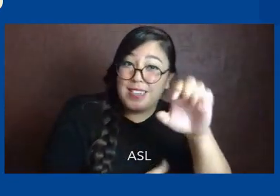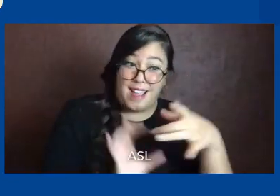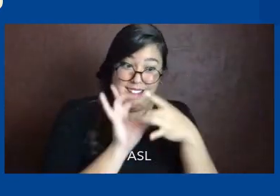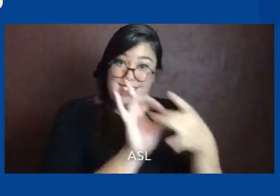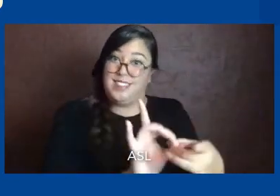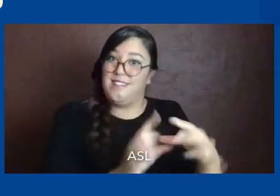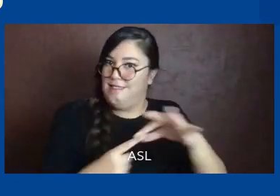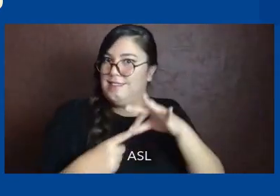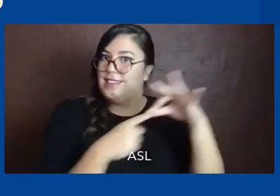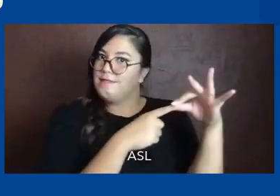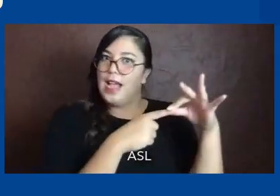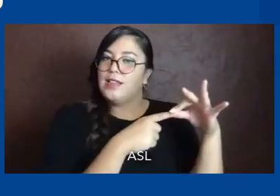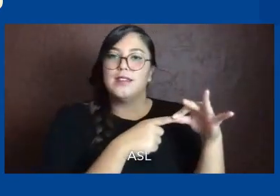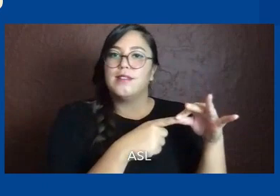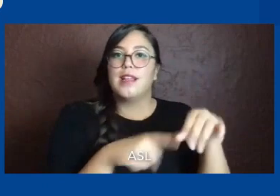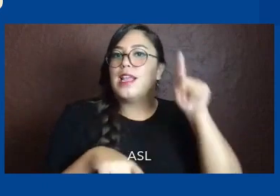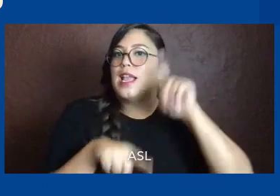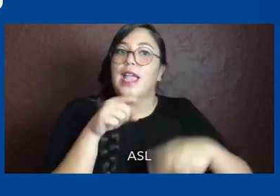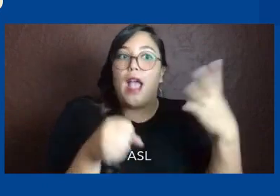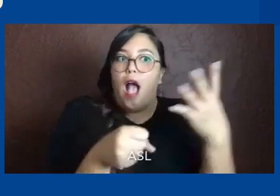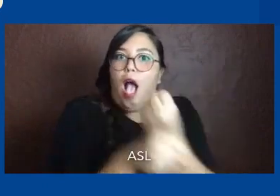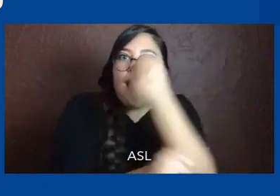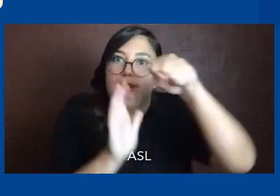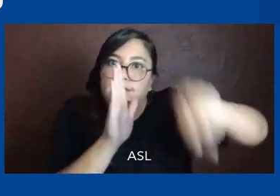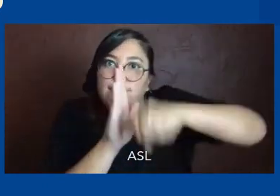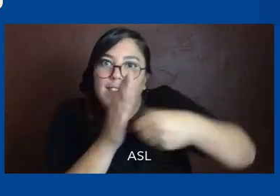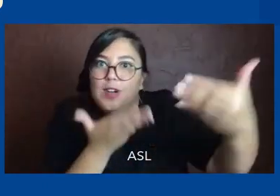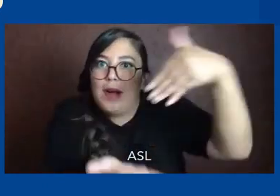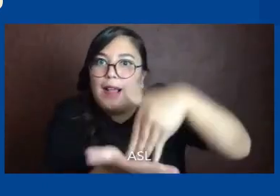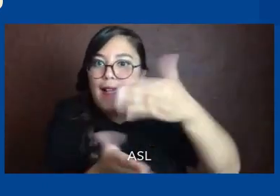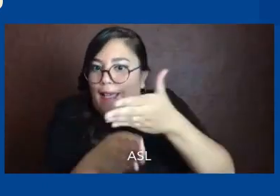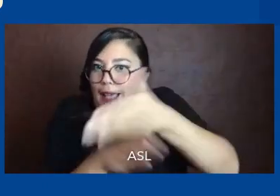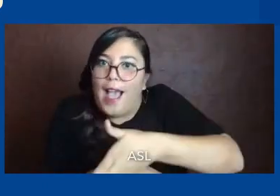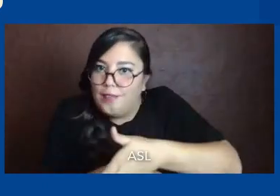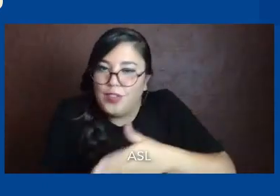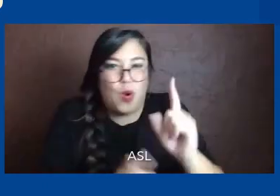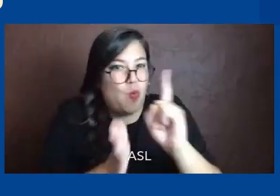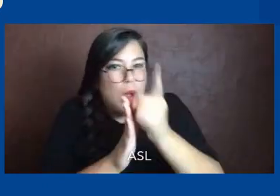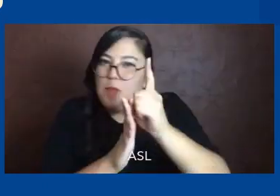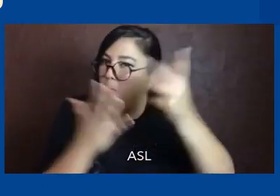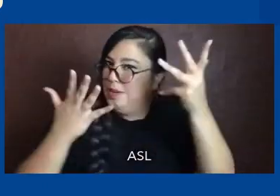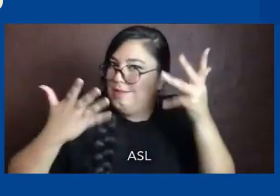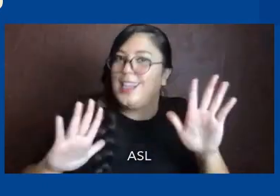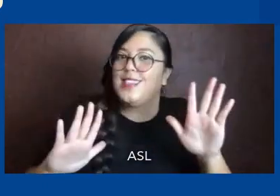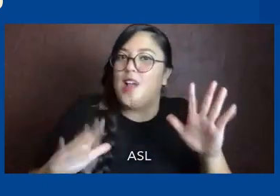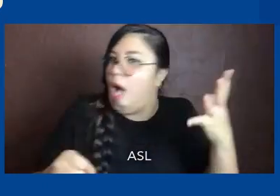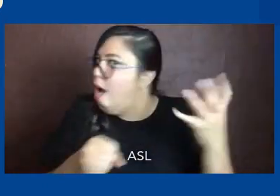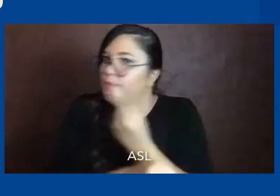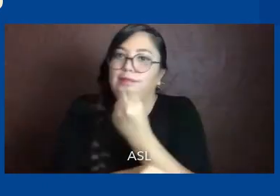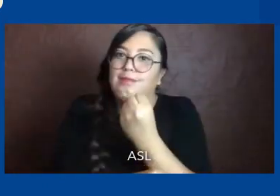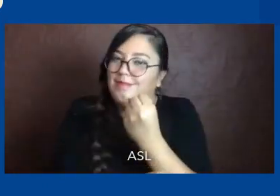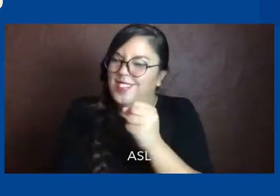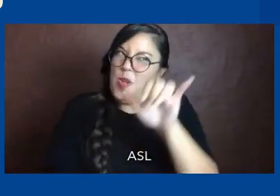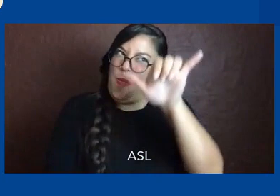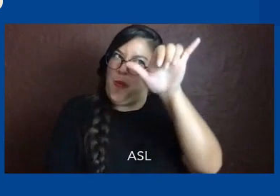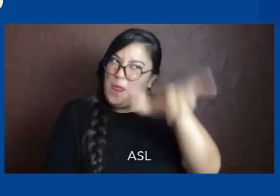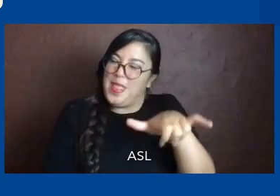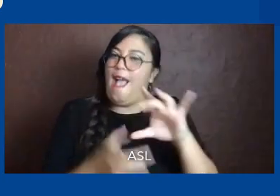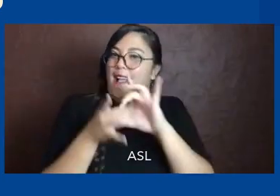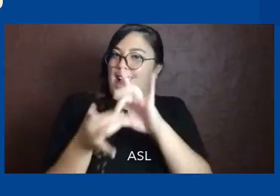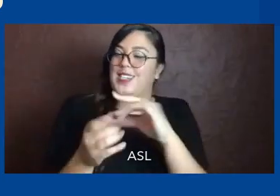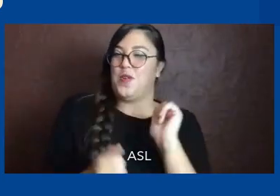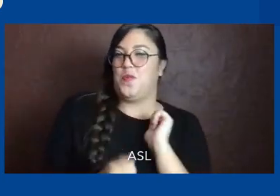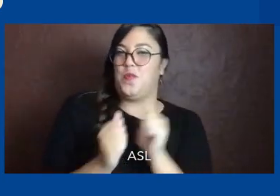that you will get a second chance to capture all the time. And so I think that that even speaks to these guidelines as well. As